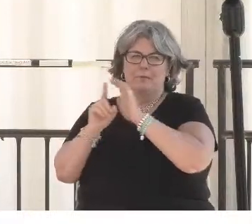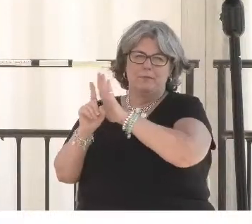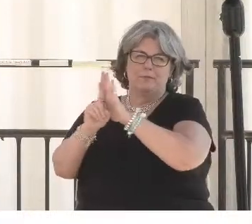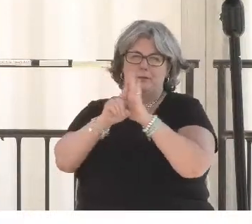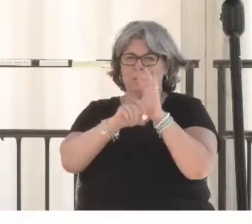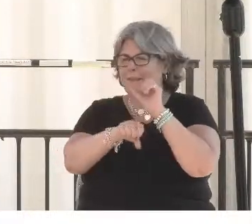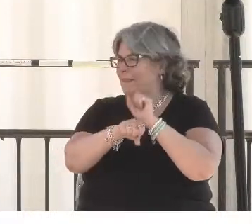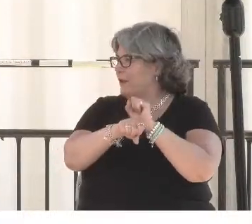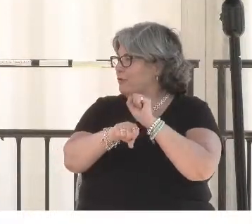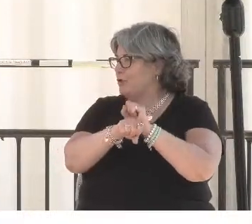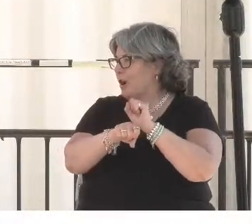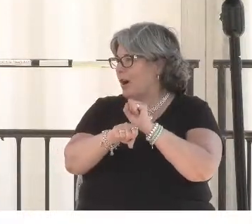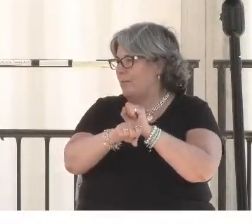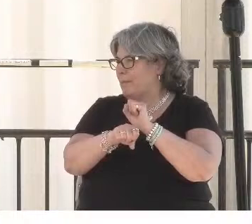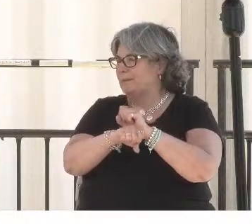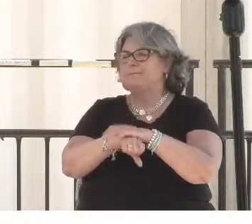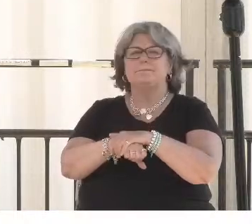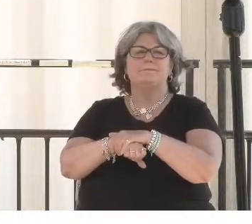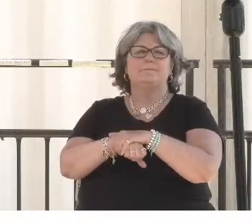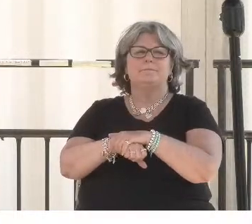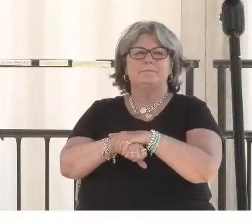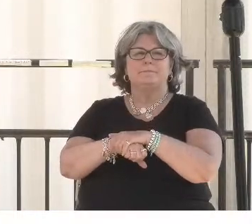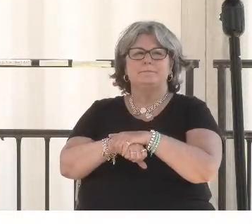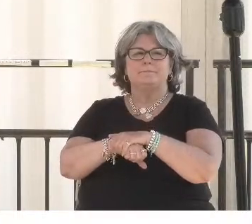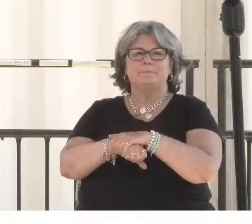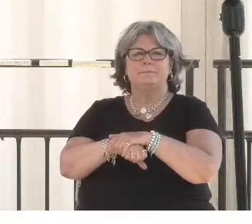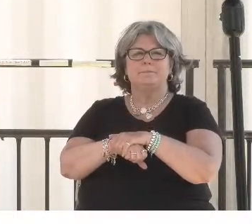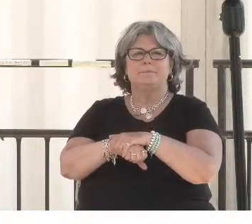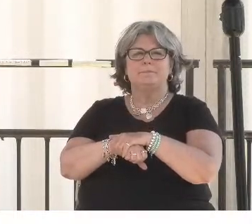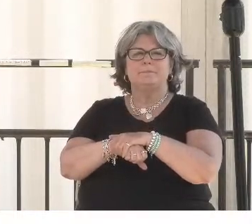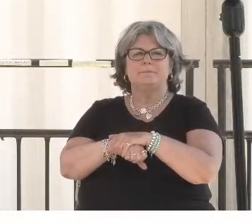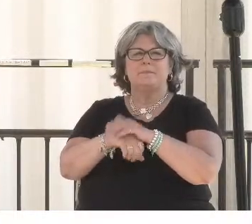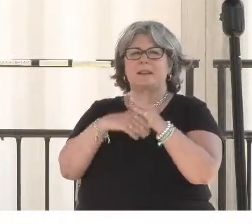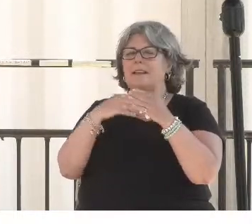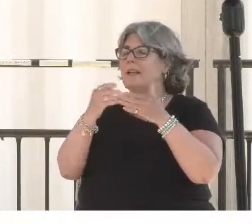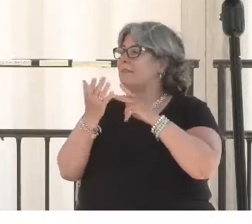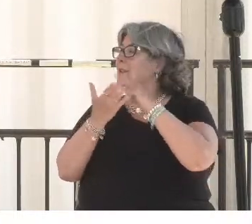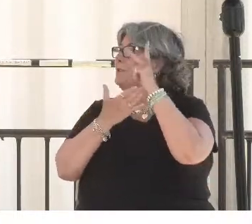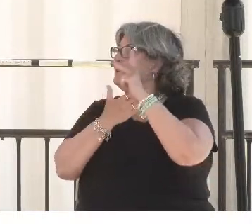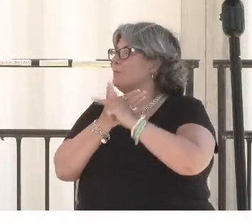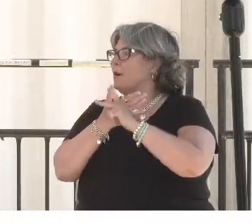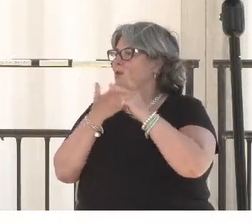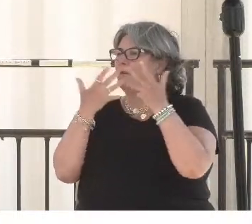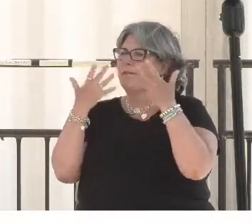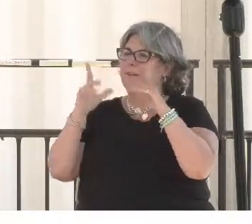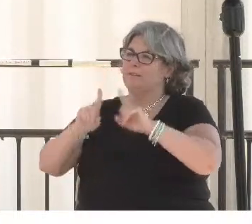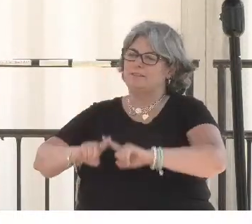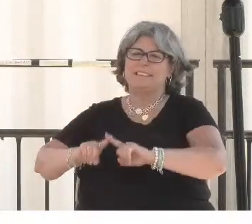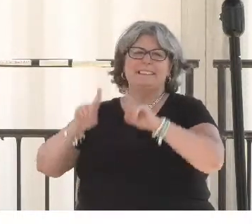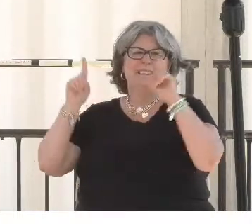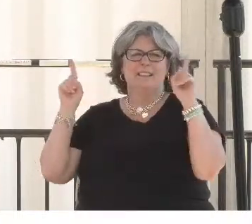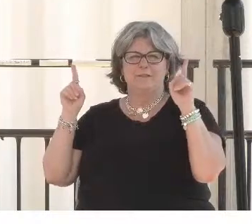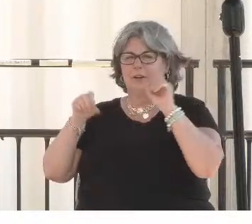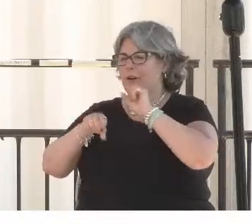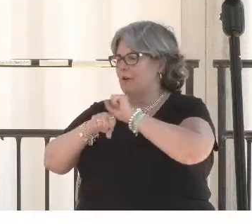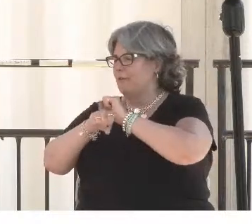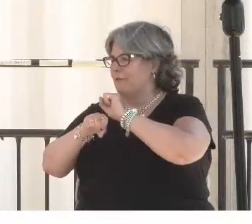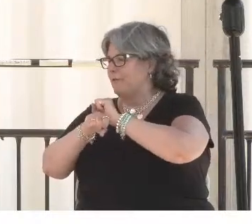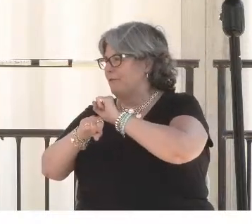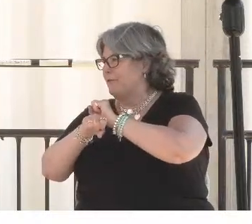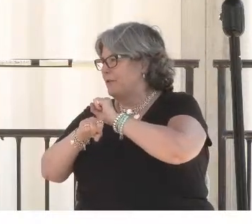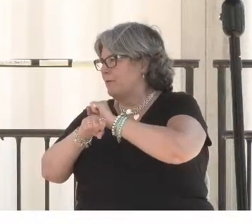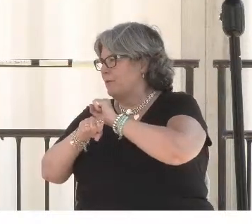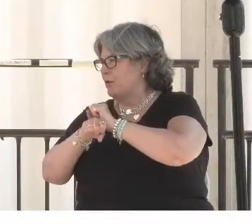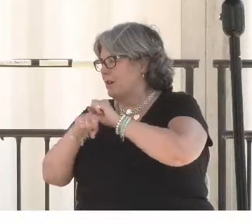job. That's basically what we do. And even though these problems are extremely different, from working on